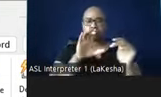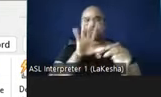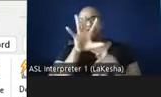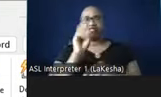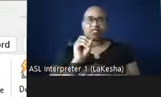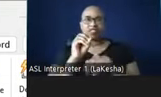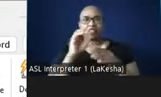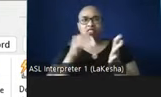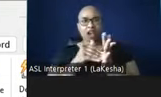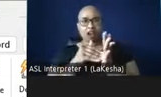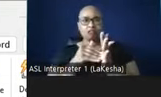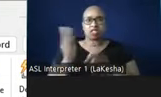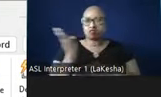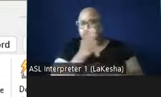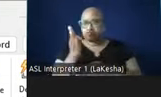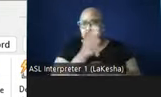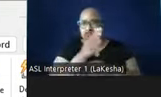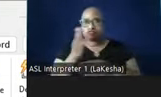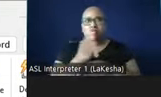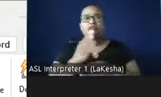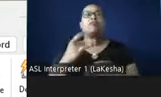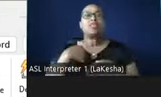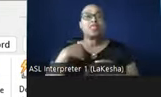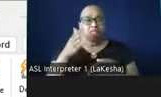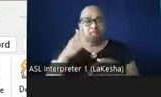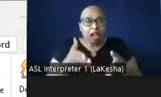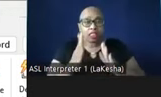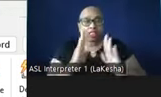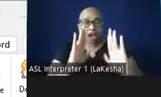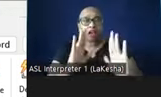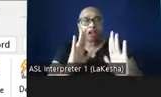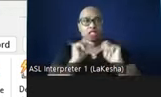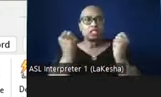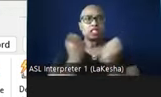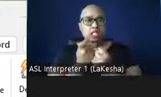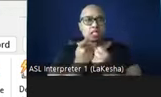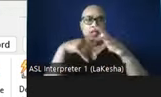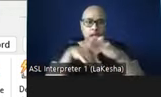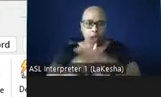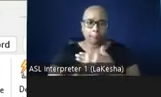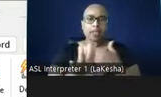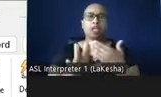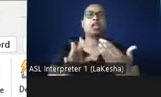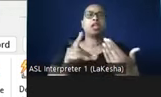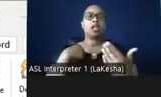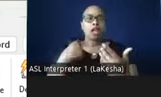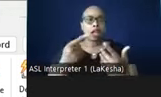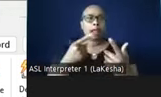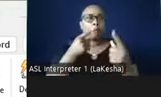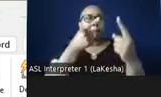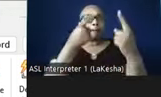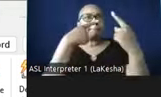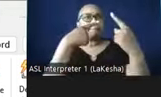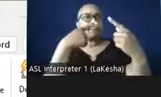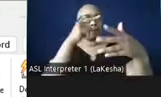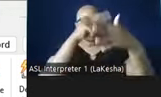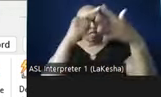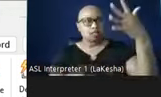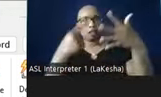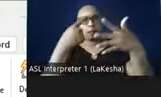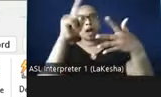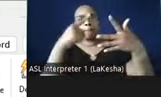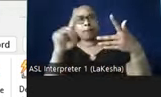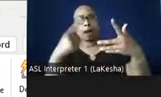a park, execute a project within a few pay periods, and then move on to the next park. We don't want these teams to get bogged down